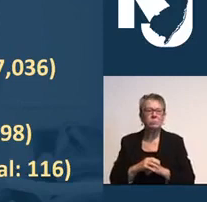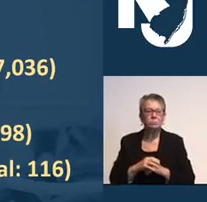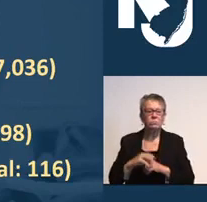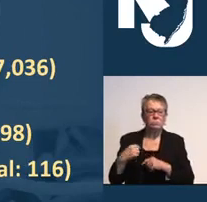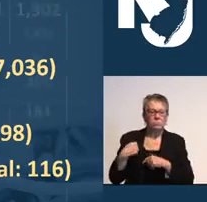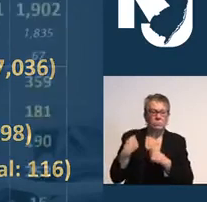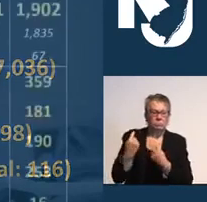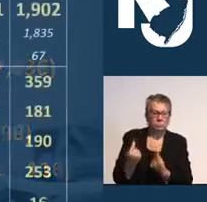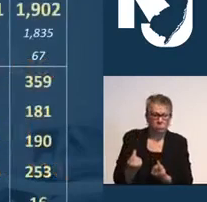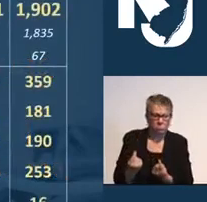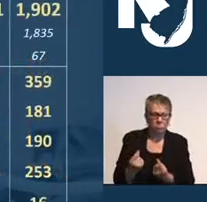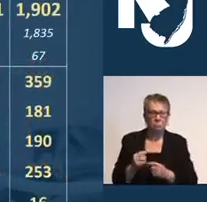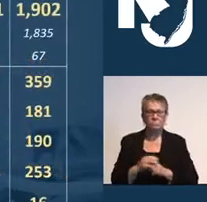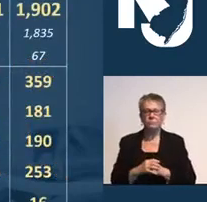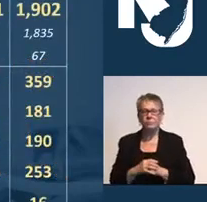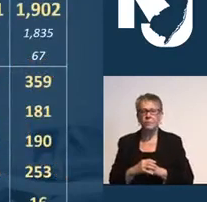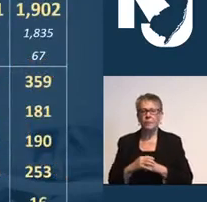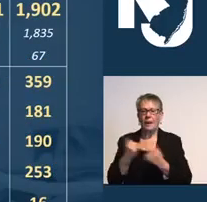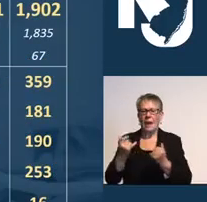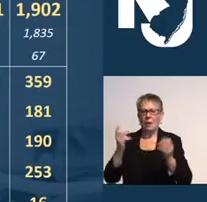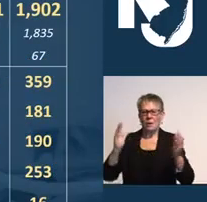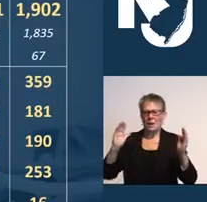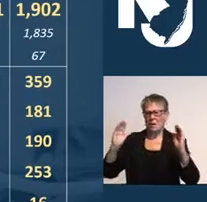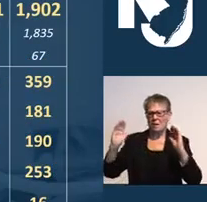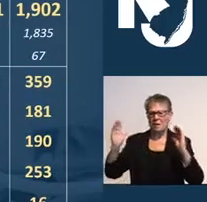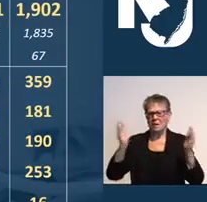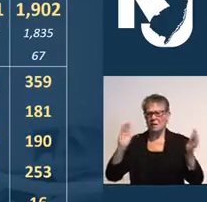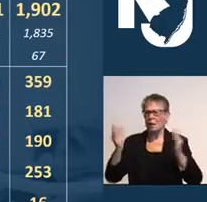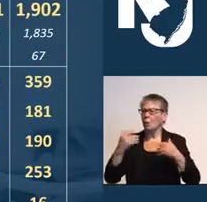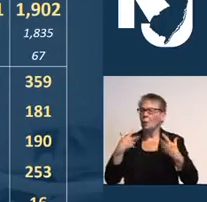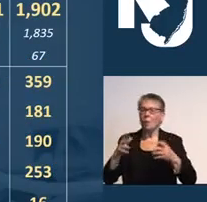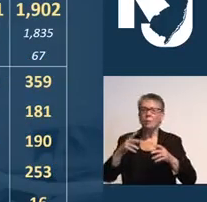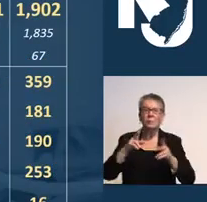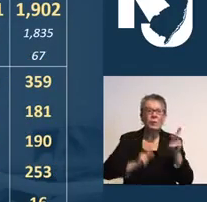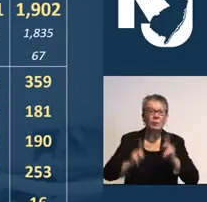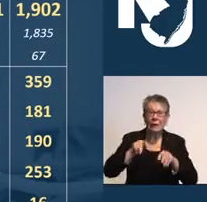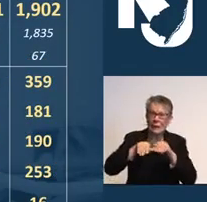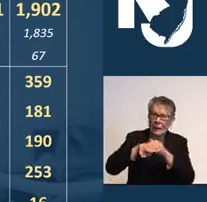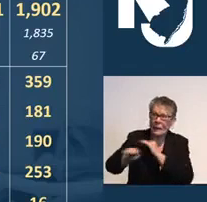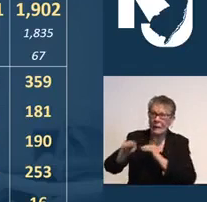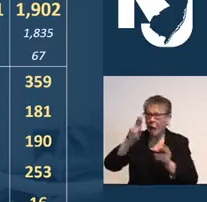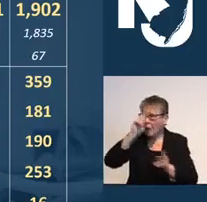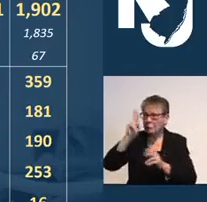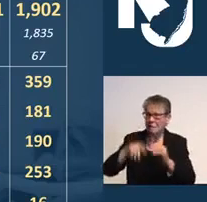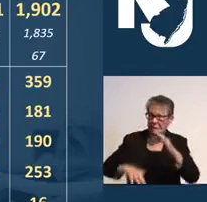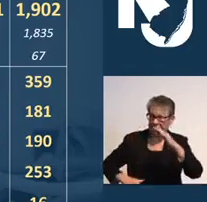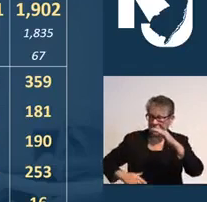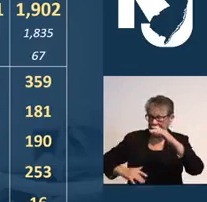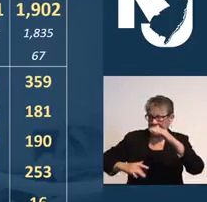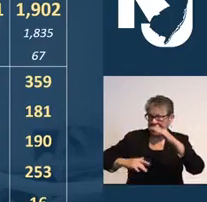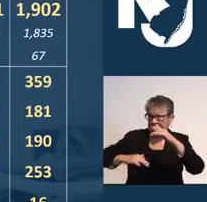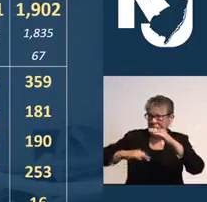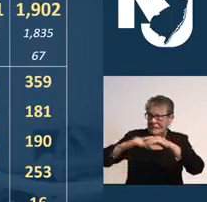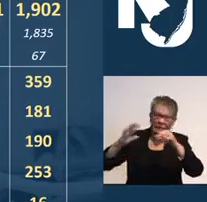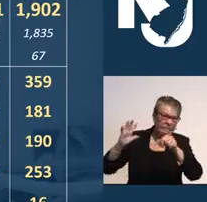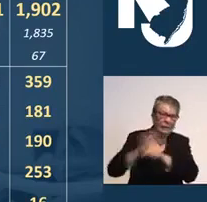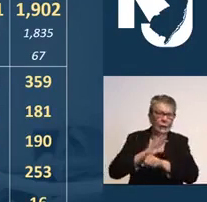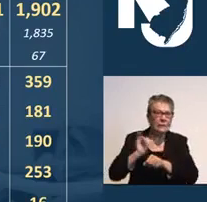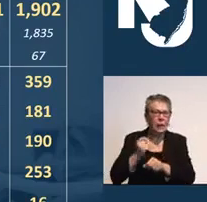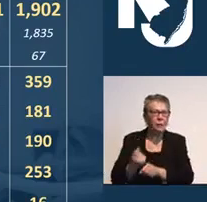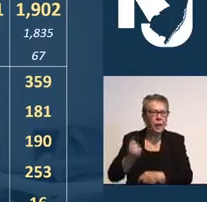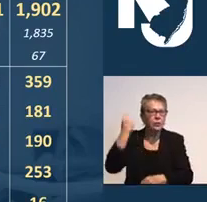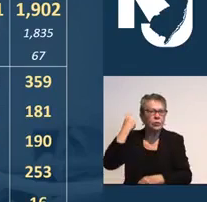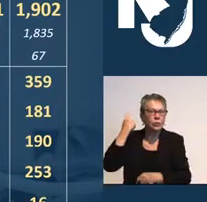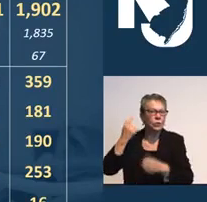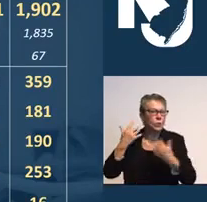We cannot see our hospitals get to the capacity points we experienced in prior waves. And so far through this wave, as we